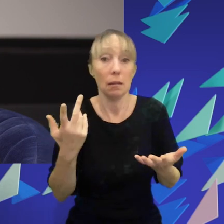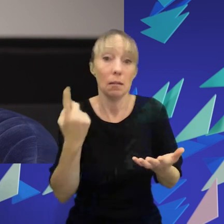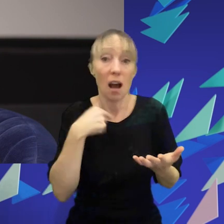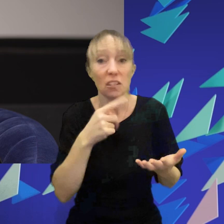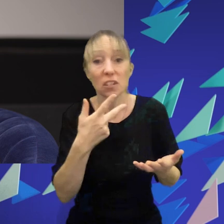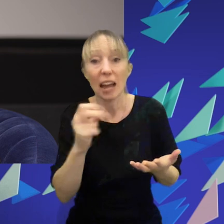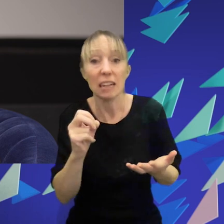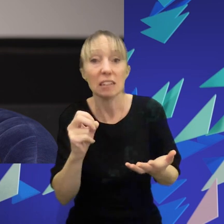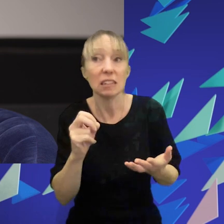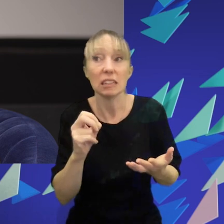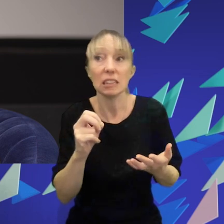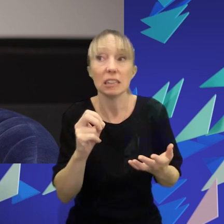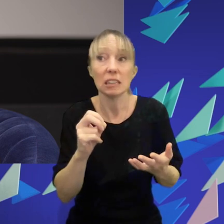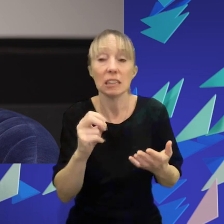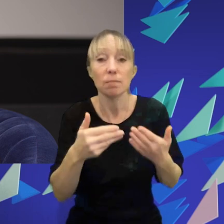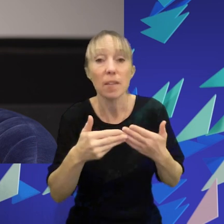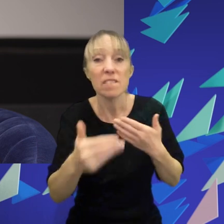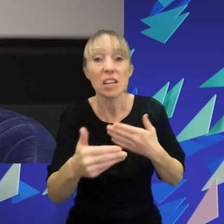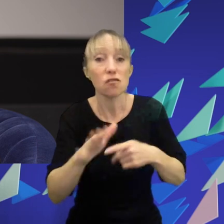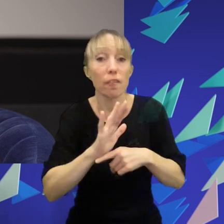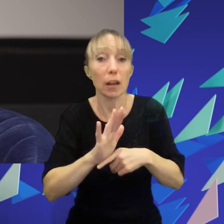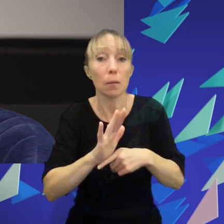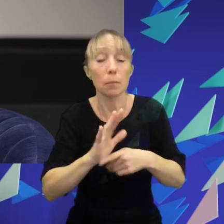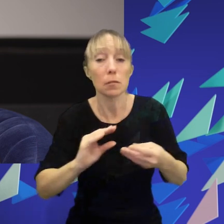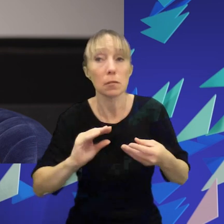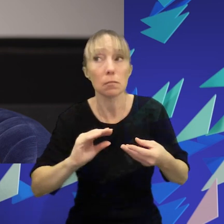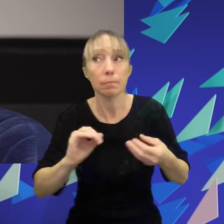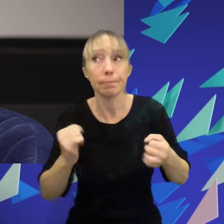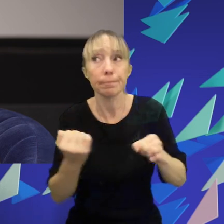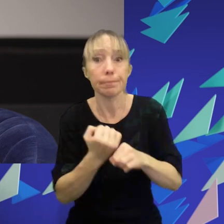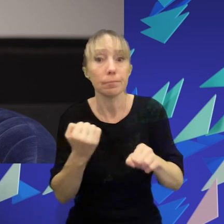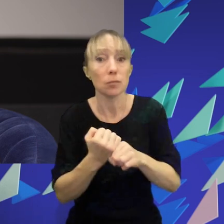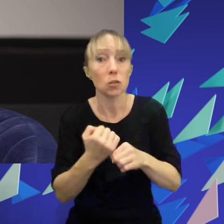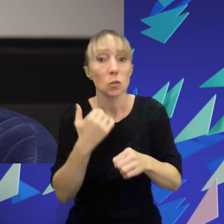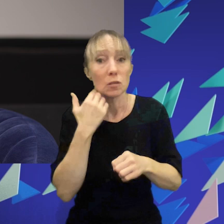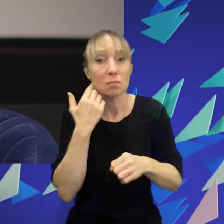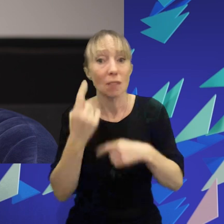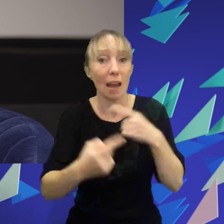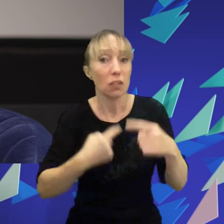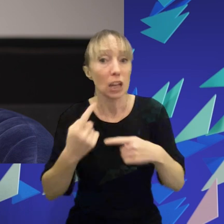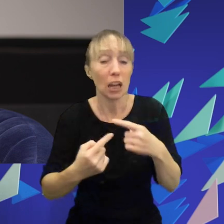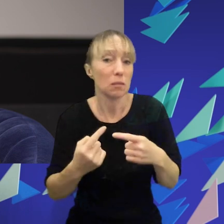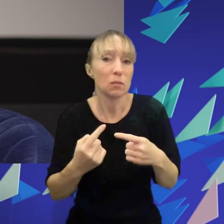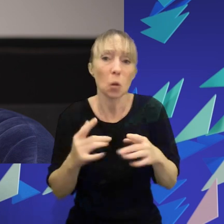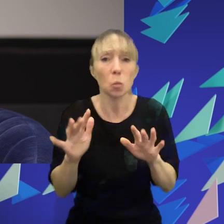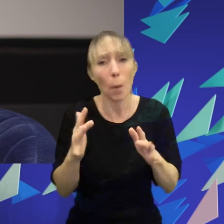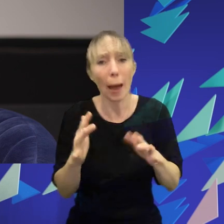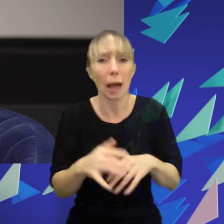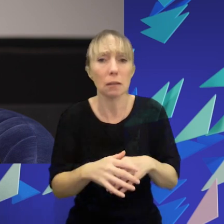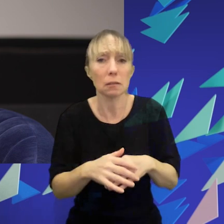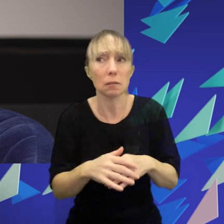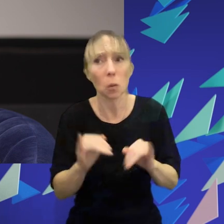180 feature films produced each year. So in a way, it's not so bad, I have to say. I mean, and there's